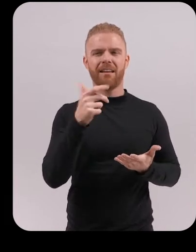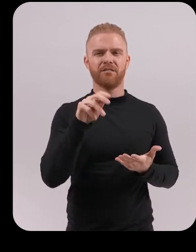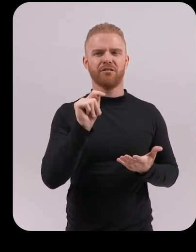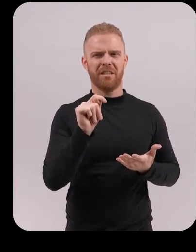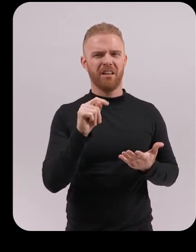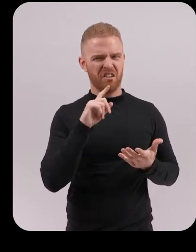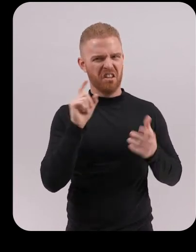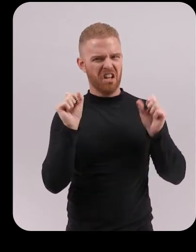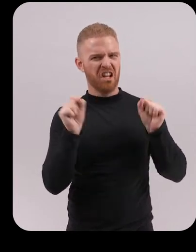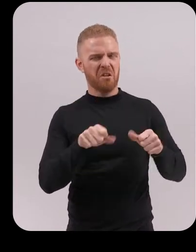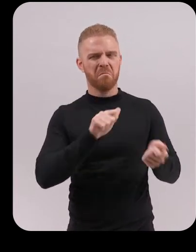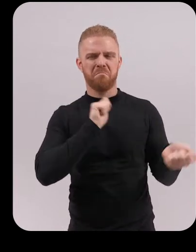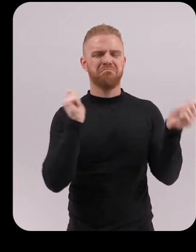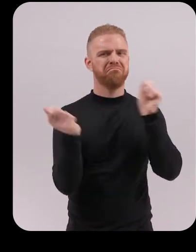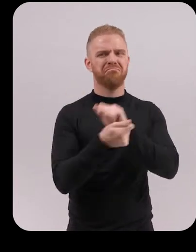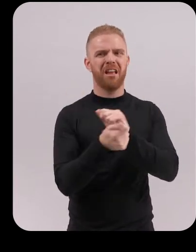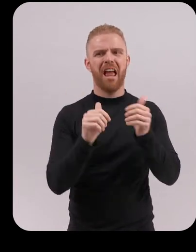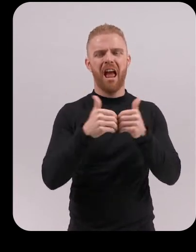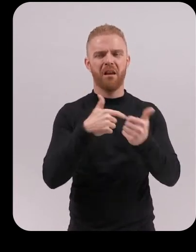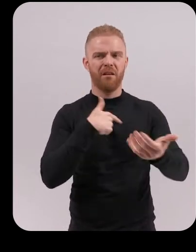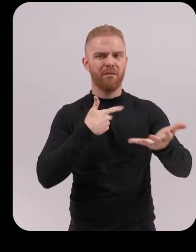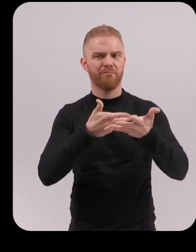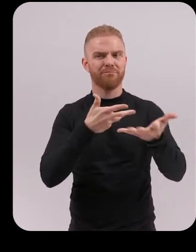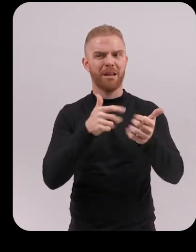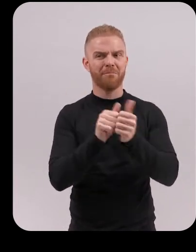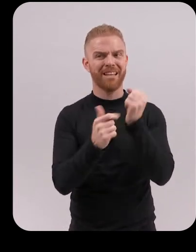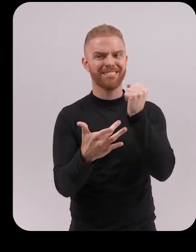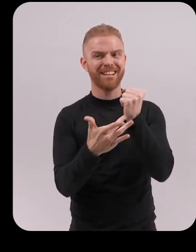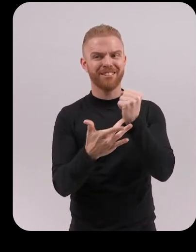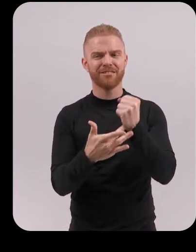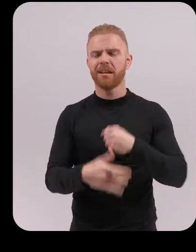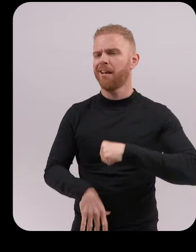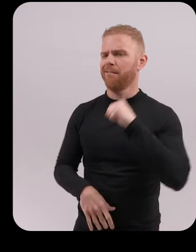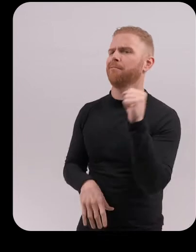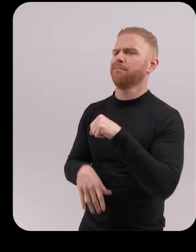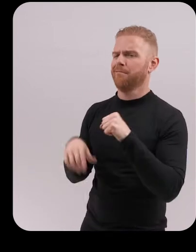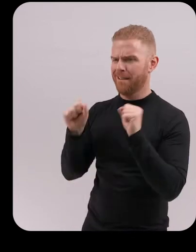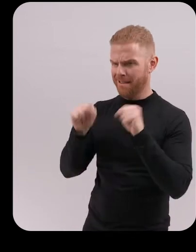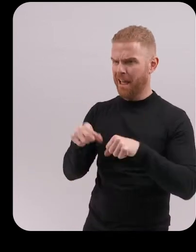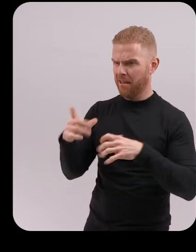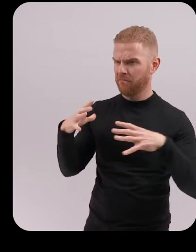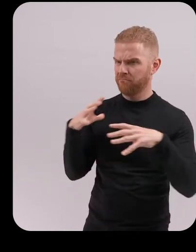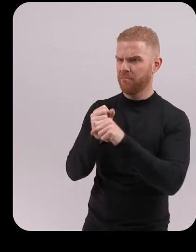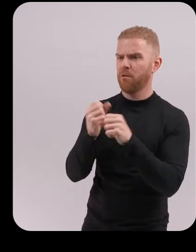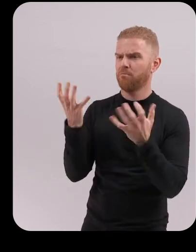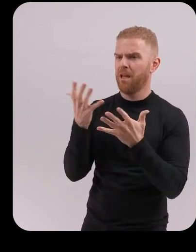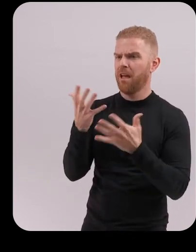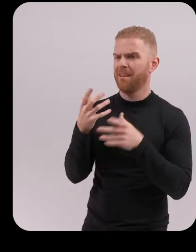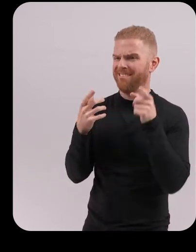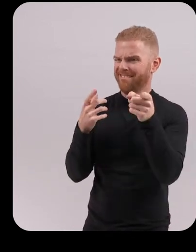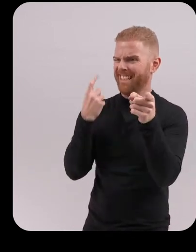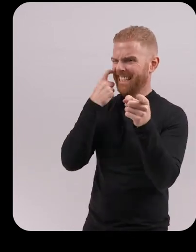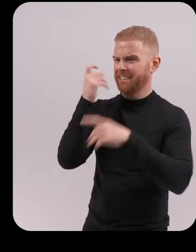with technology. Yeah, can you summarize what he showed so far?